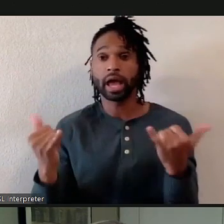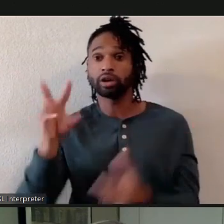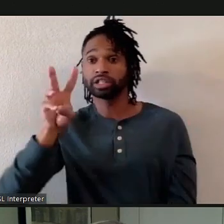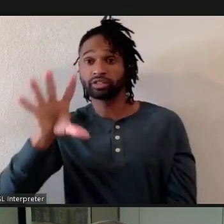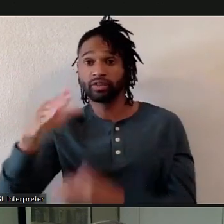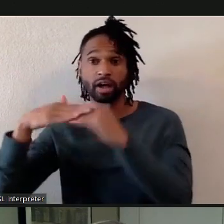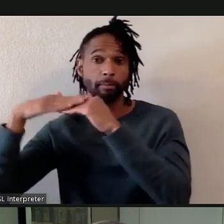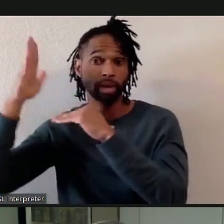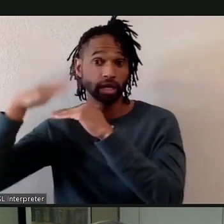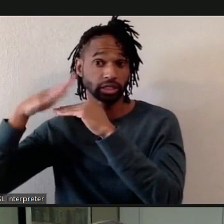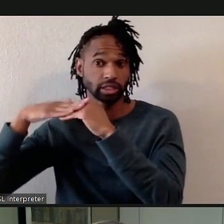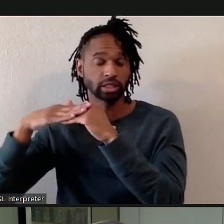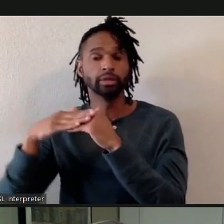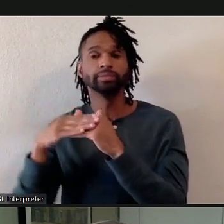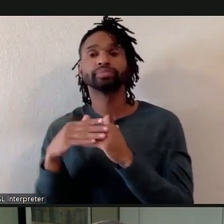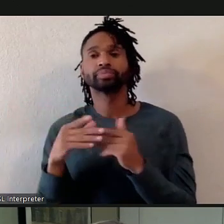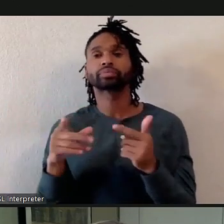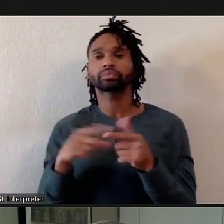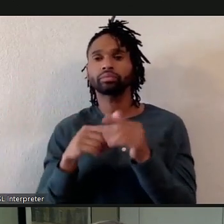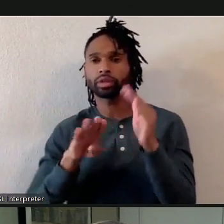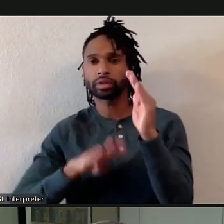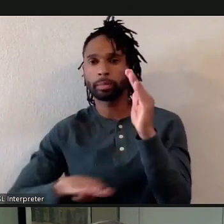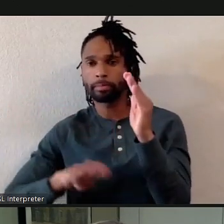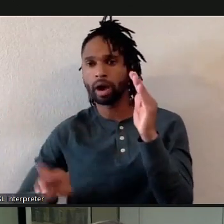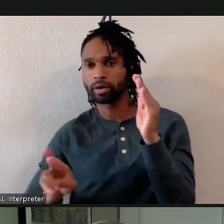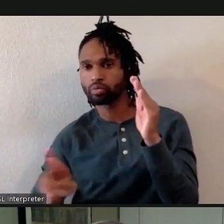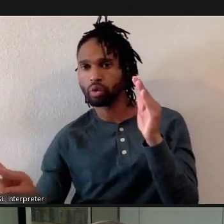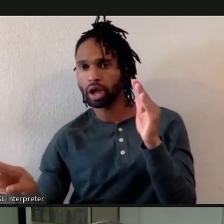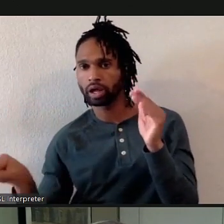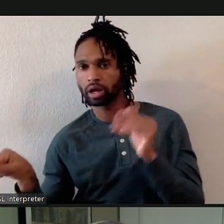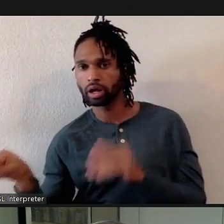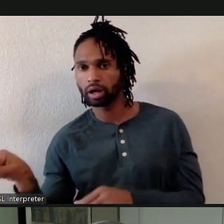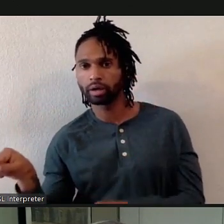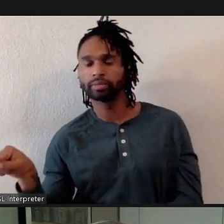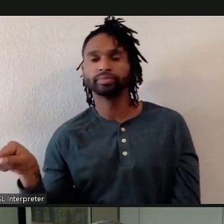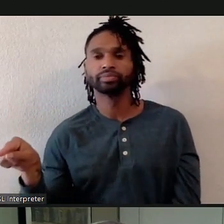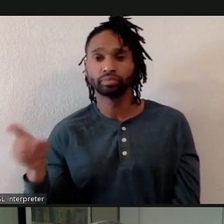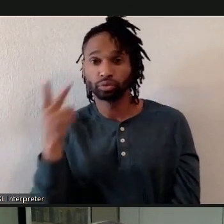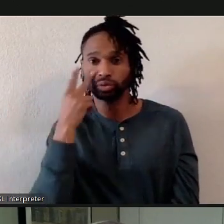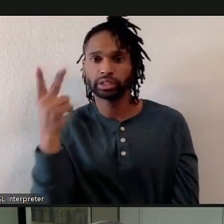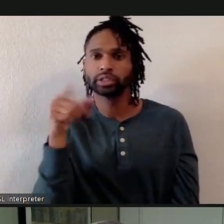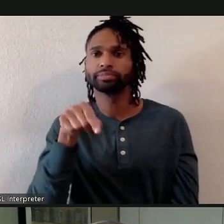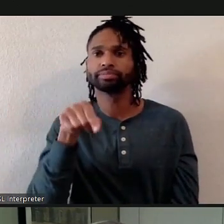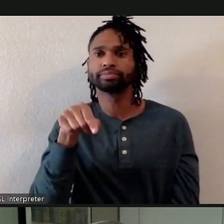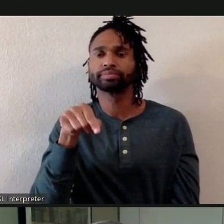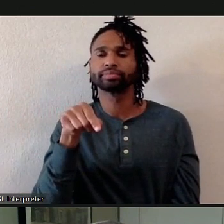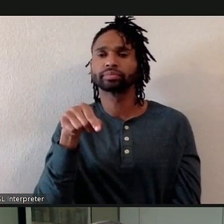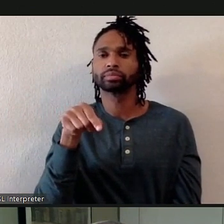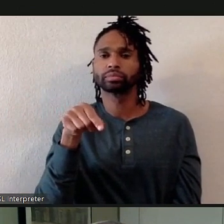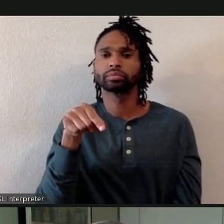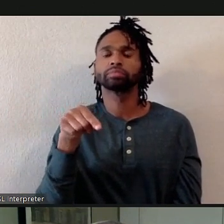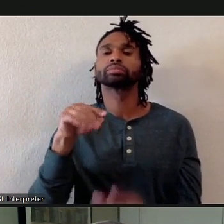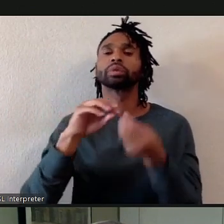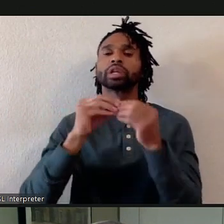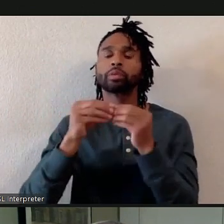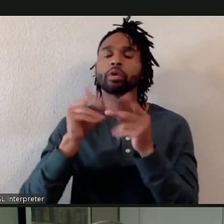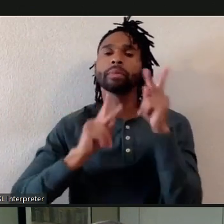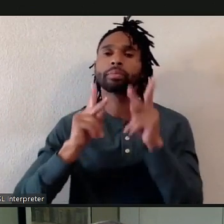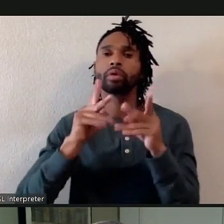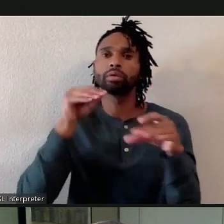plus. And at the bottom right, you'll see that the counts of people in